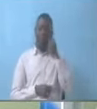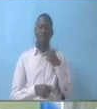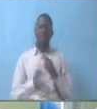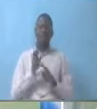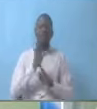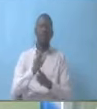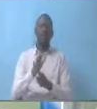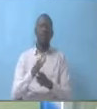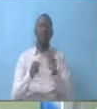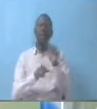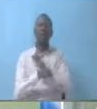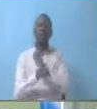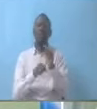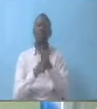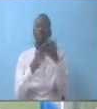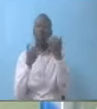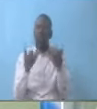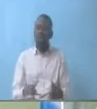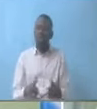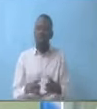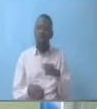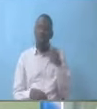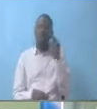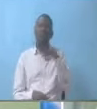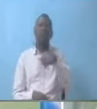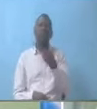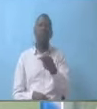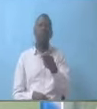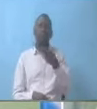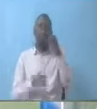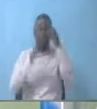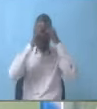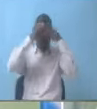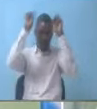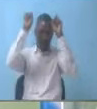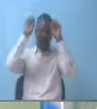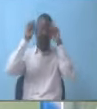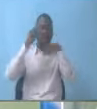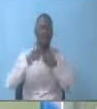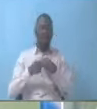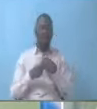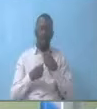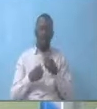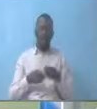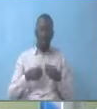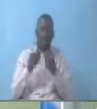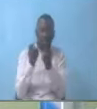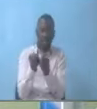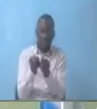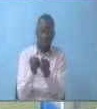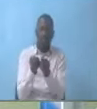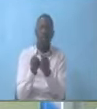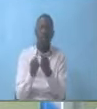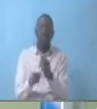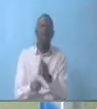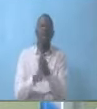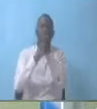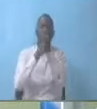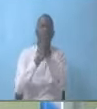like economic losses for government. Mm-hmm. There were specific provisions which enable